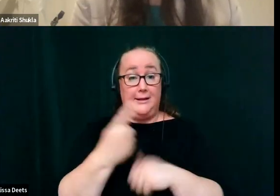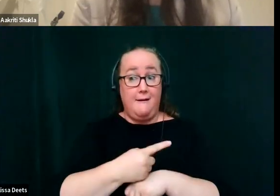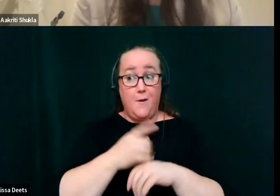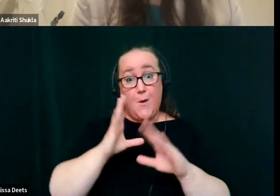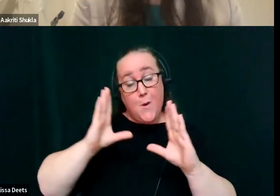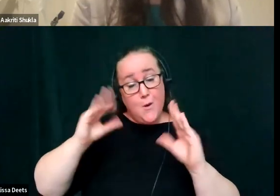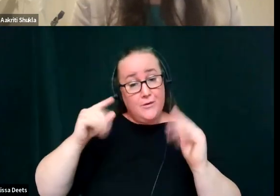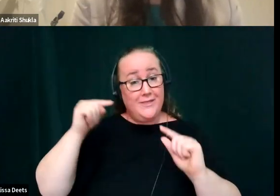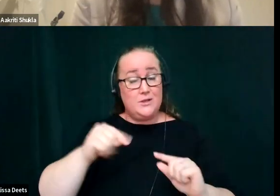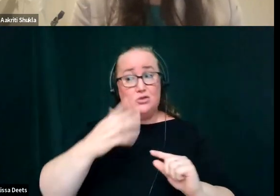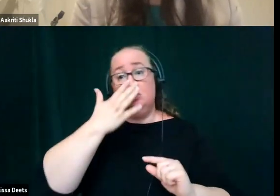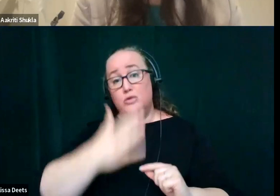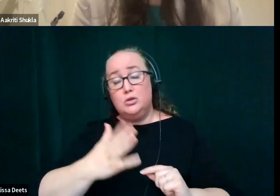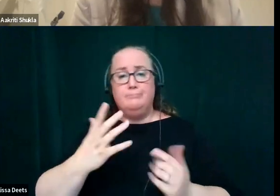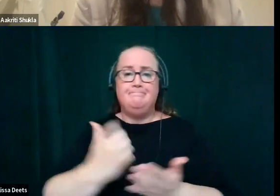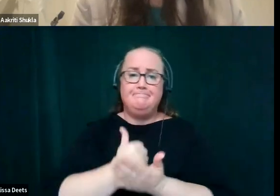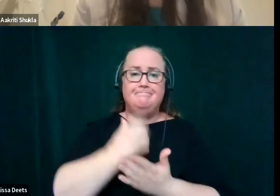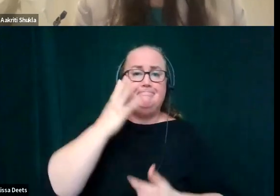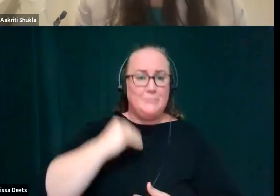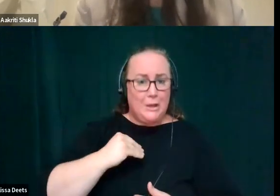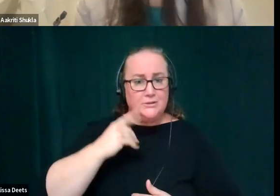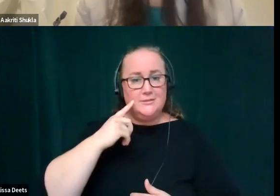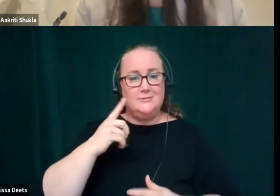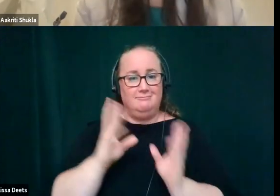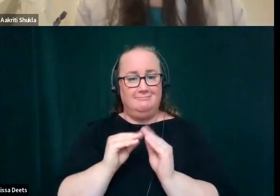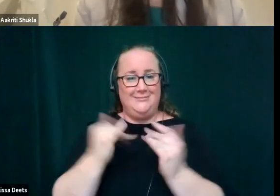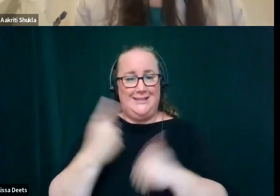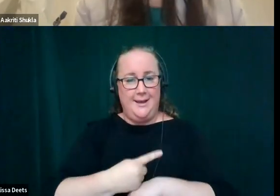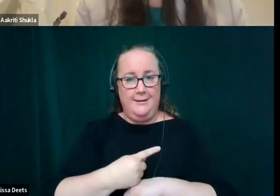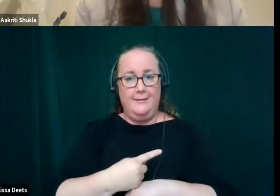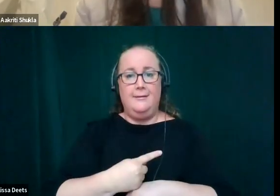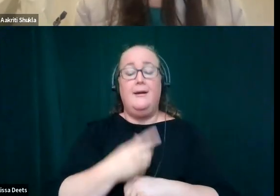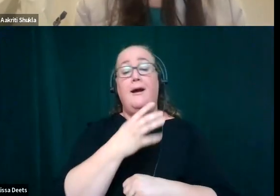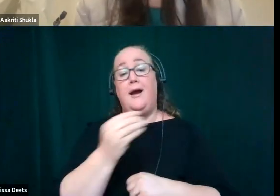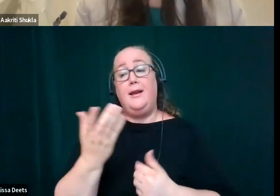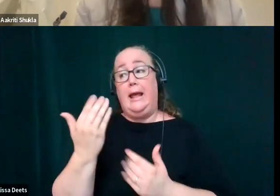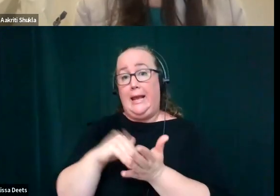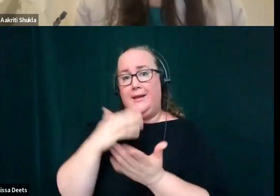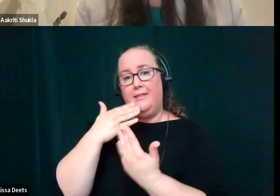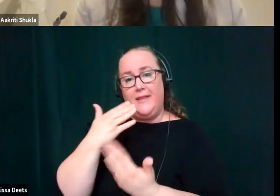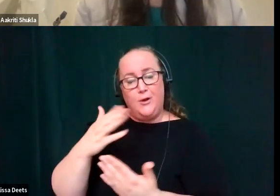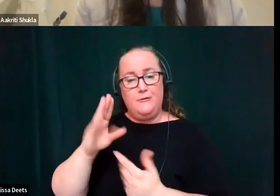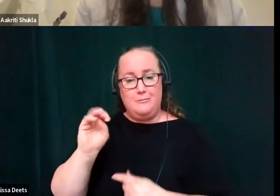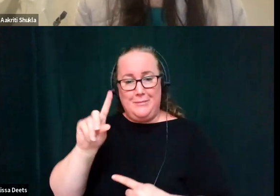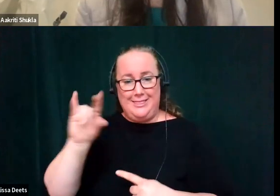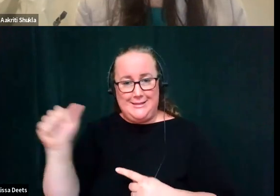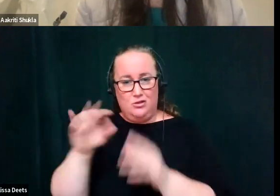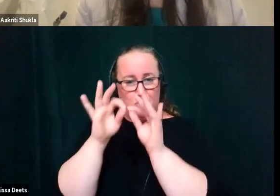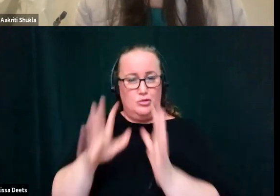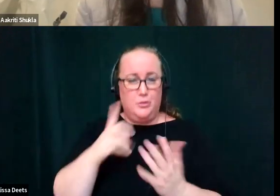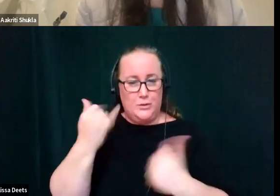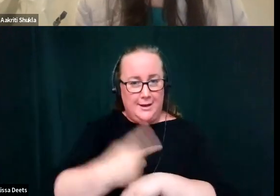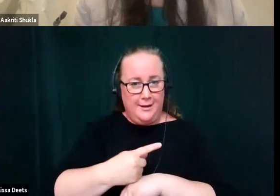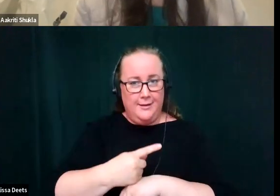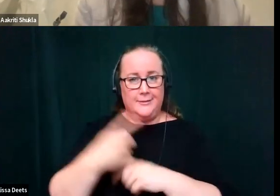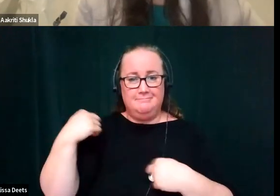really helpful experience and webinar. I also want to extend huge gratitude to Melissa for her interpretation over